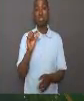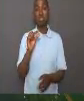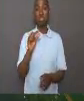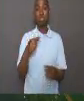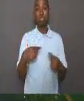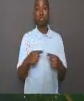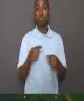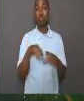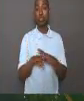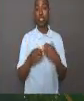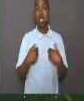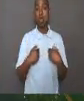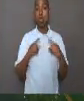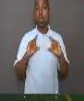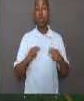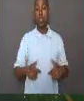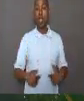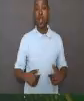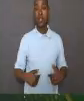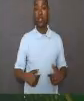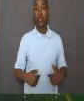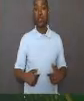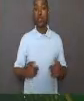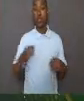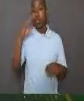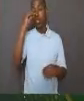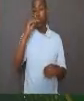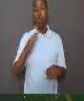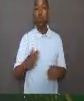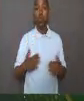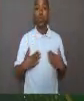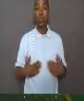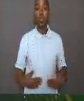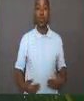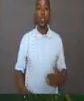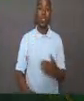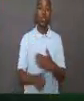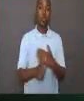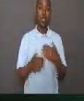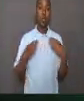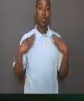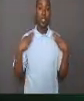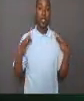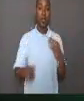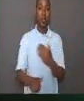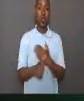things that can cause damage to the human's body and health.